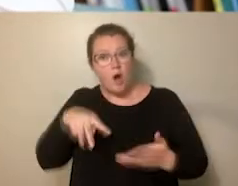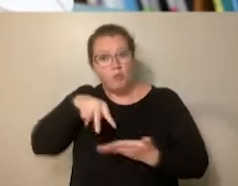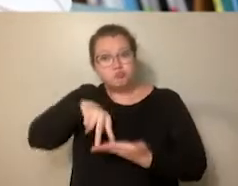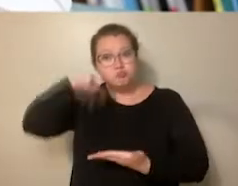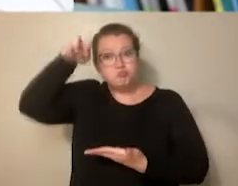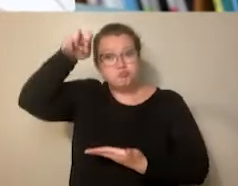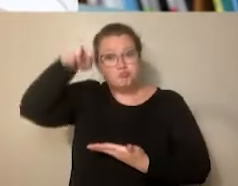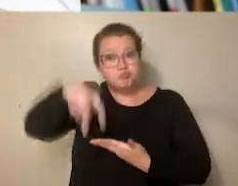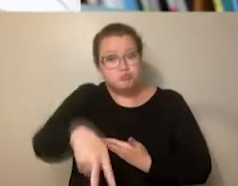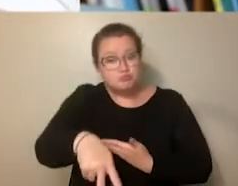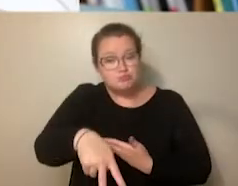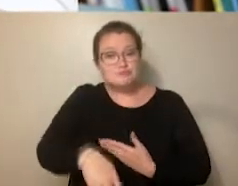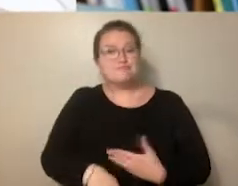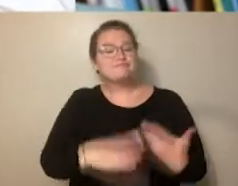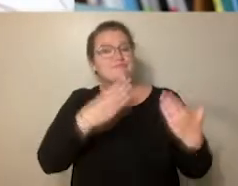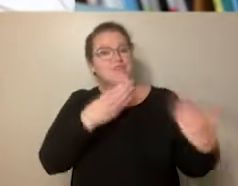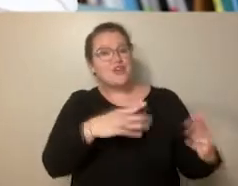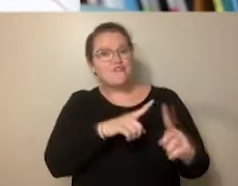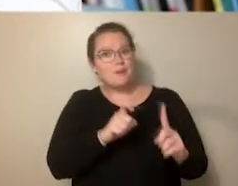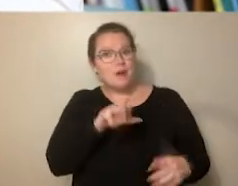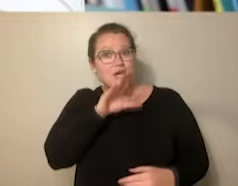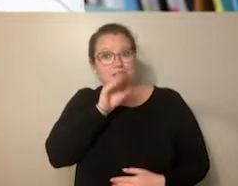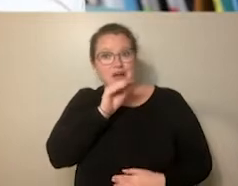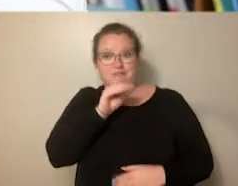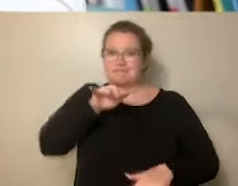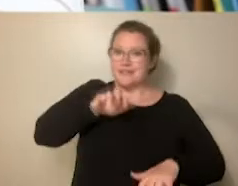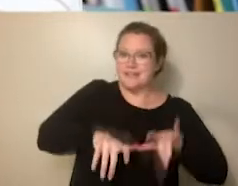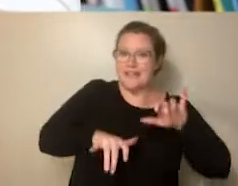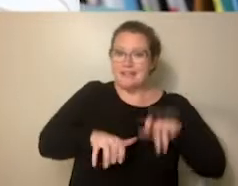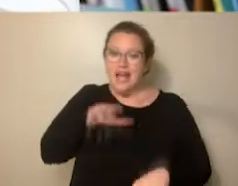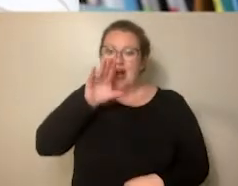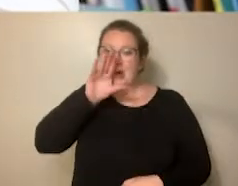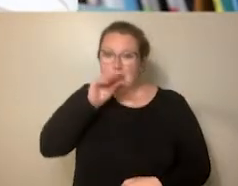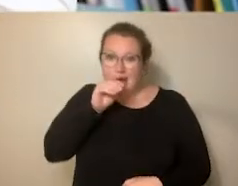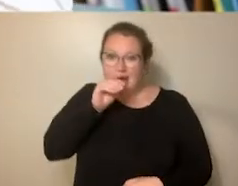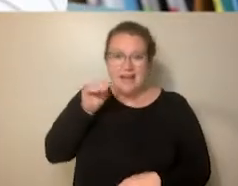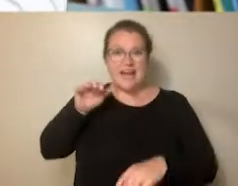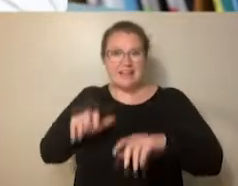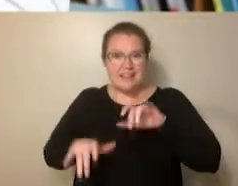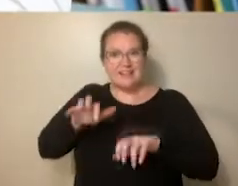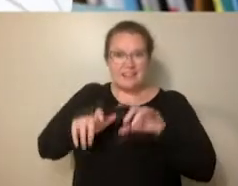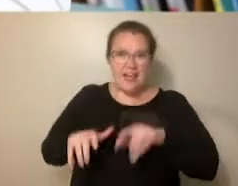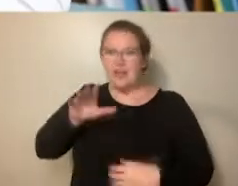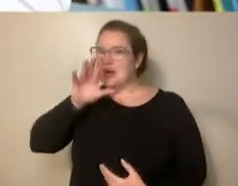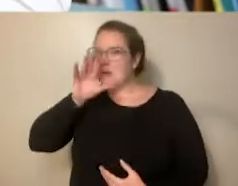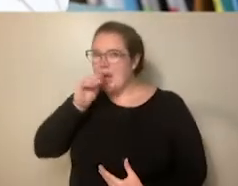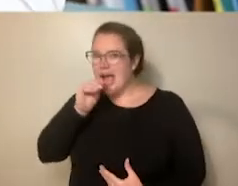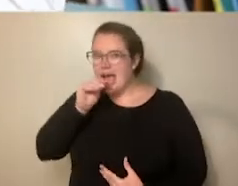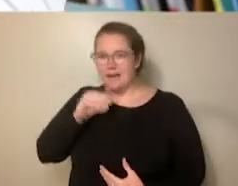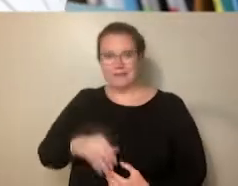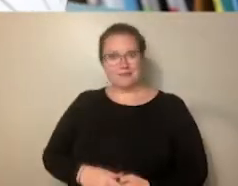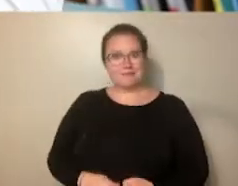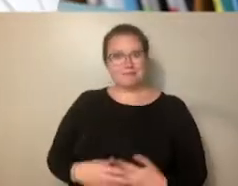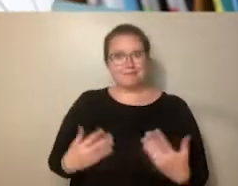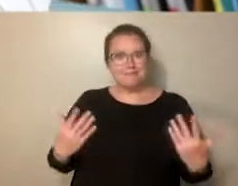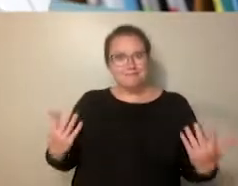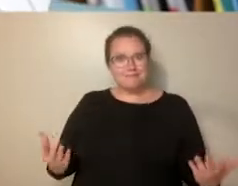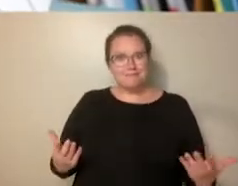ducks. Click, clack, quack. Click, clack, quack. Clickety, clack, quack.